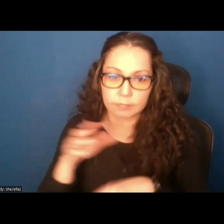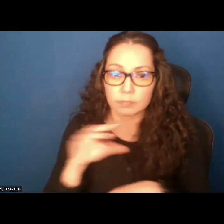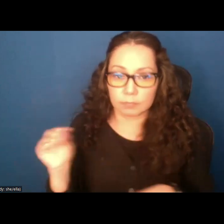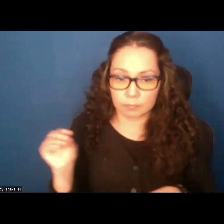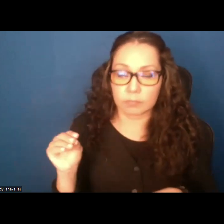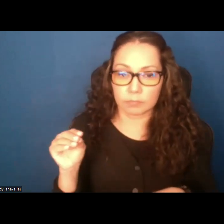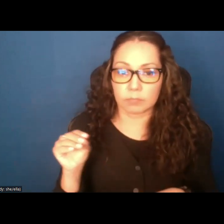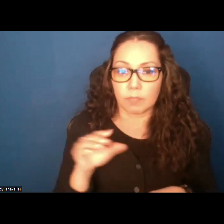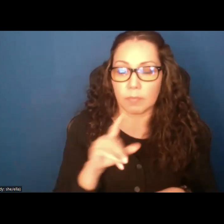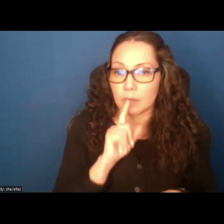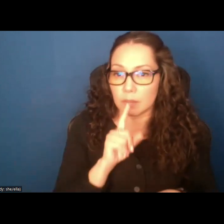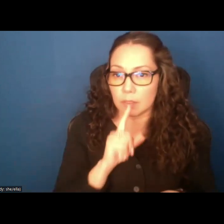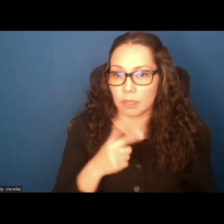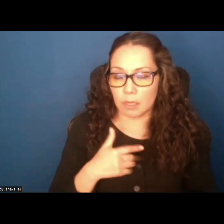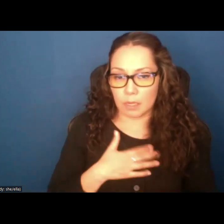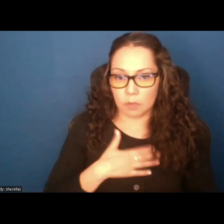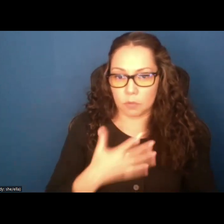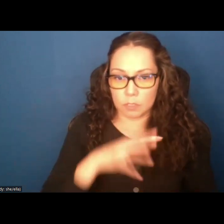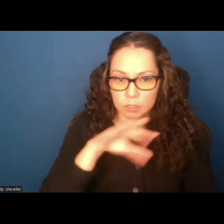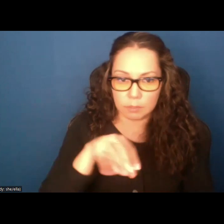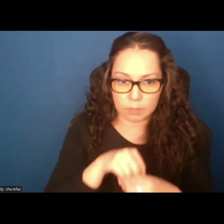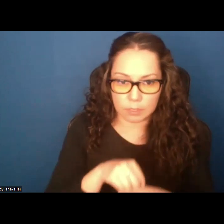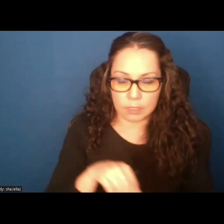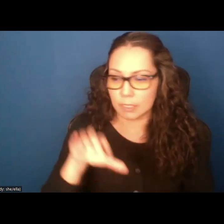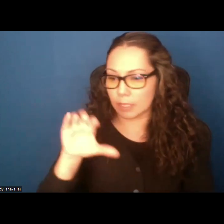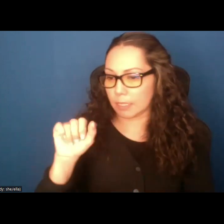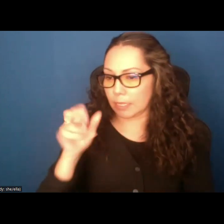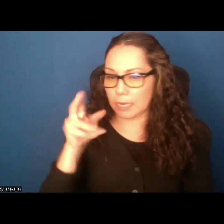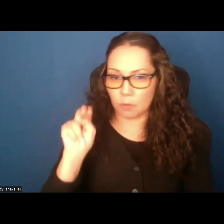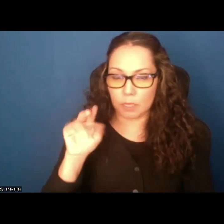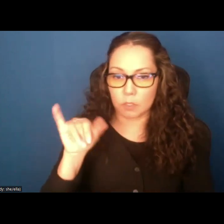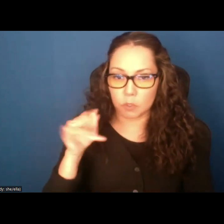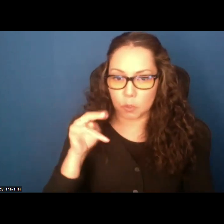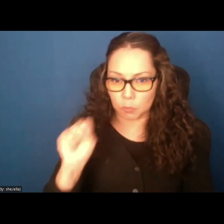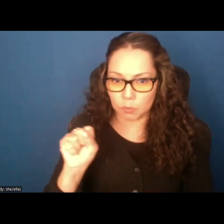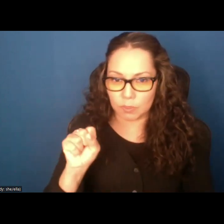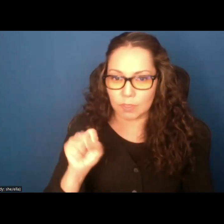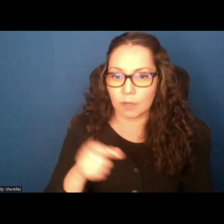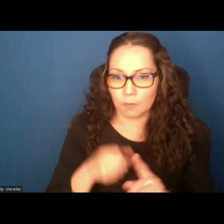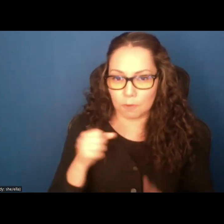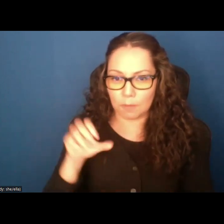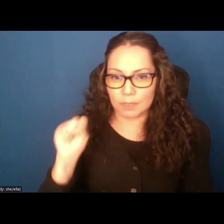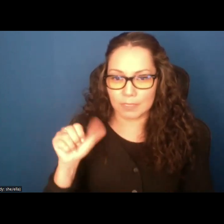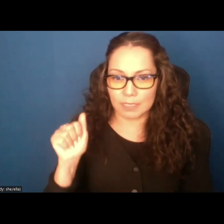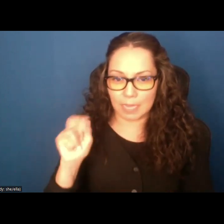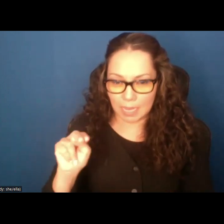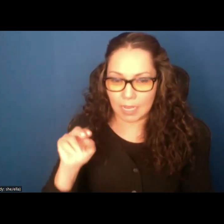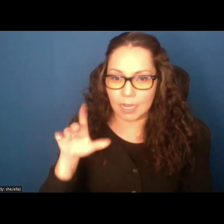participating. Best wishes, Karen Jones, San Luis Obispo Long-Term Care